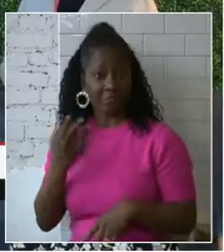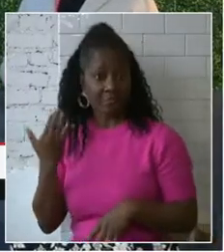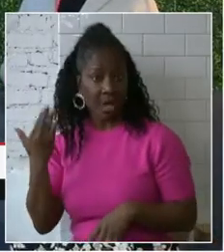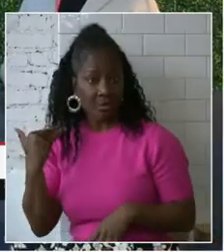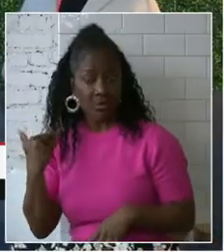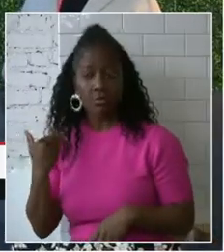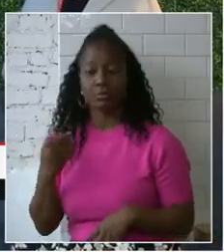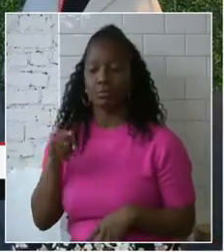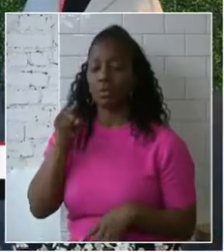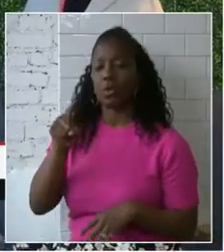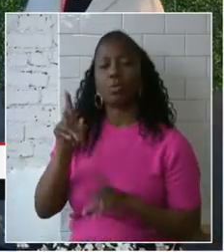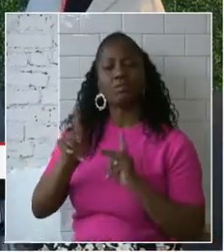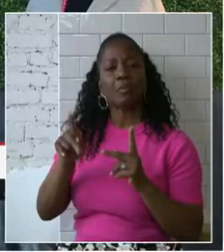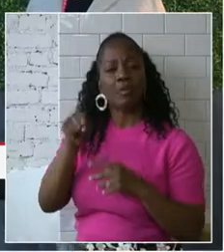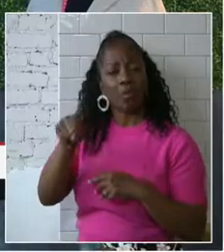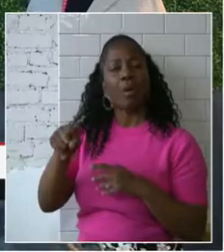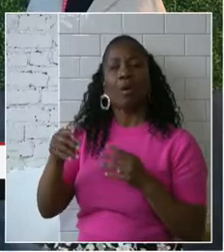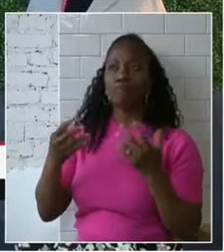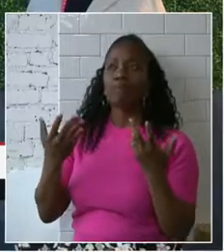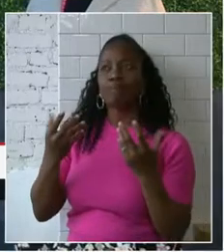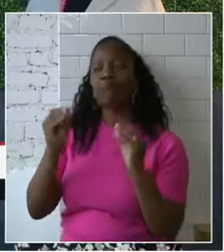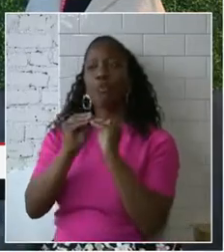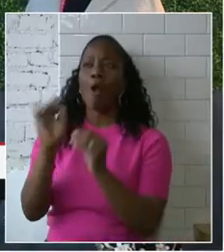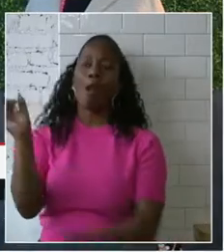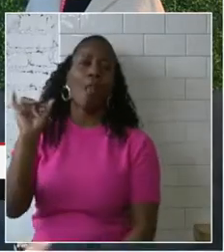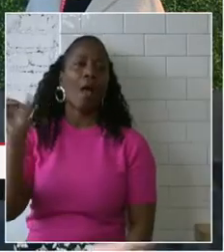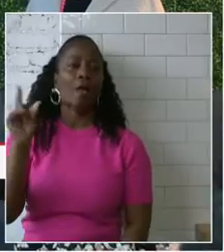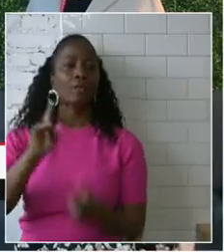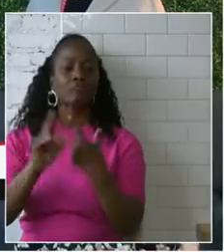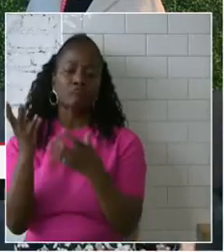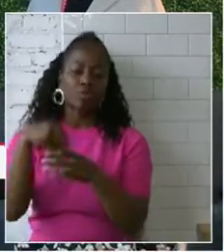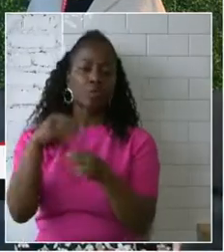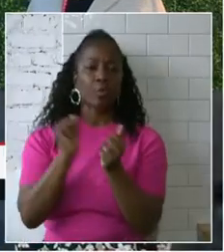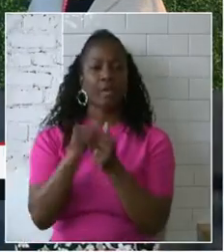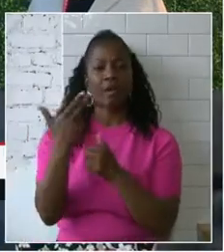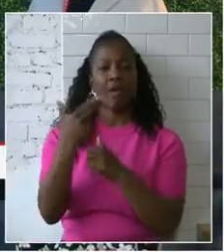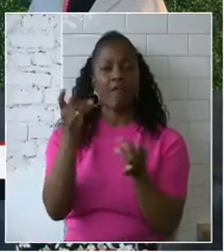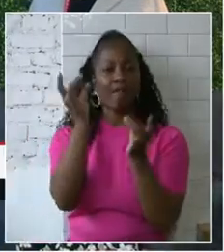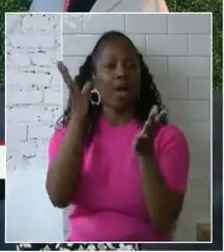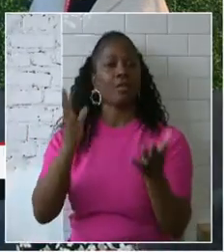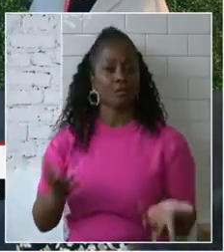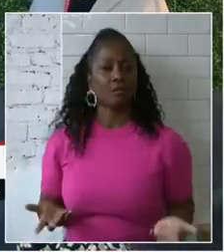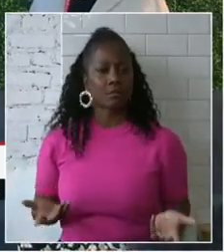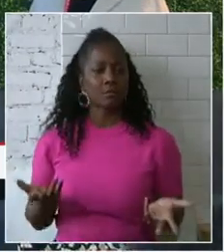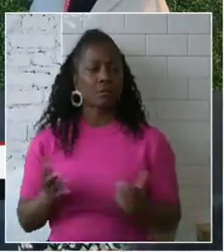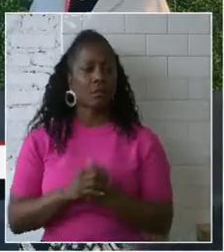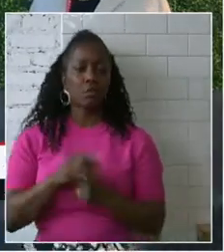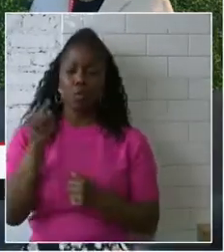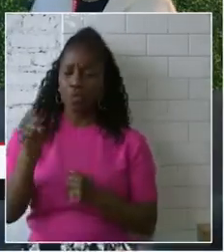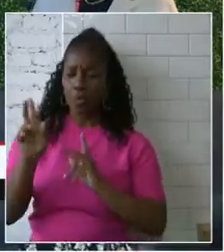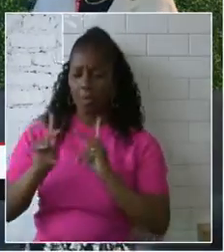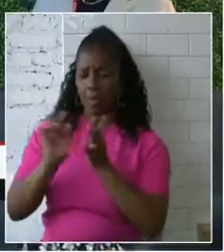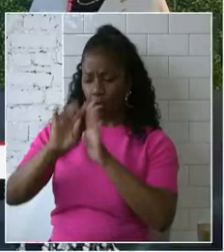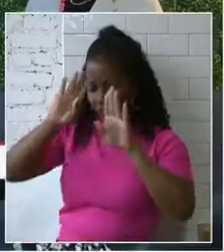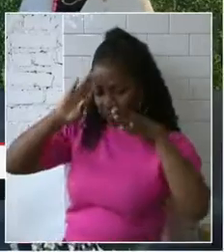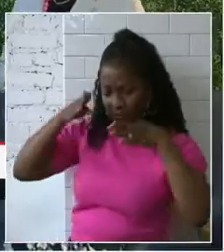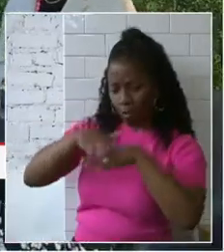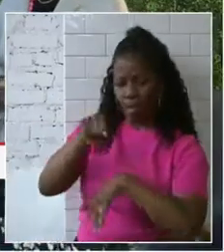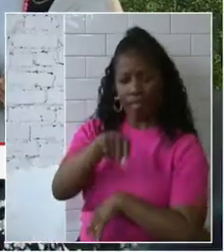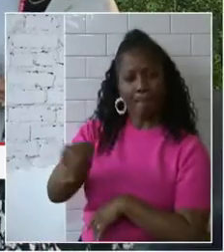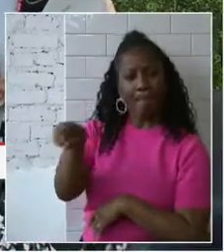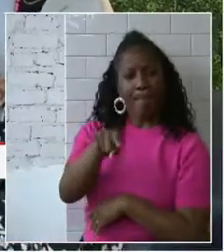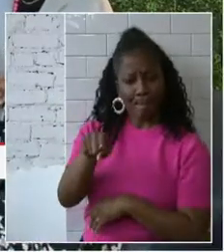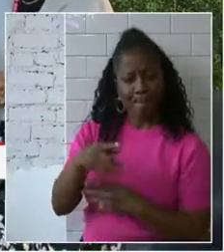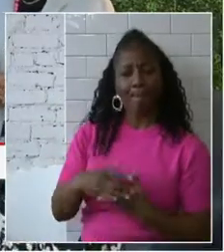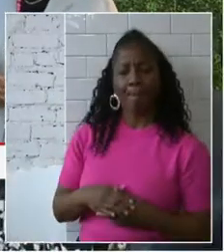ones who are most likely to be caught in gun violence moving forward. And so those are the persons that we are focused on. And as